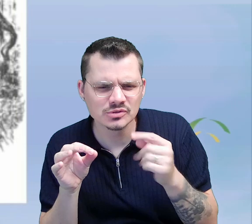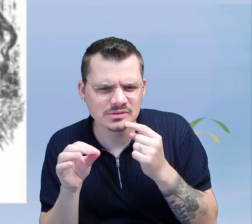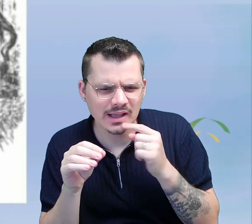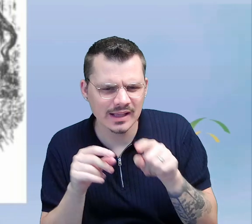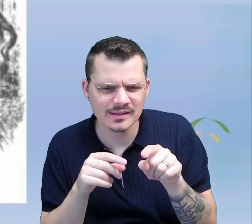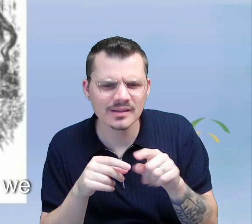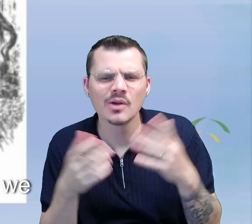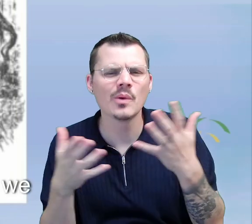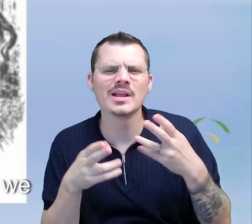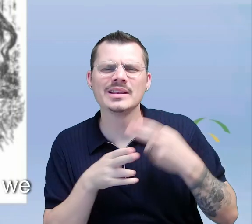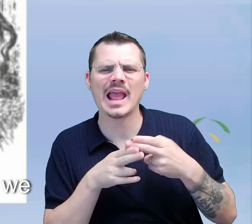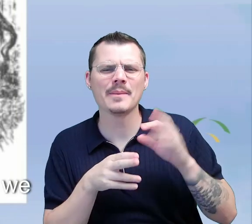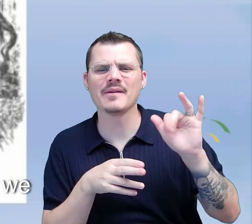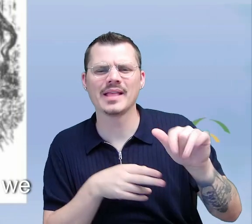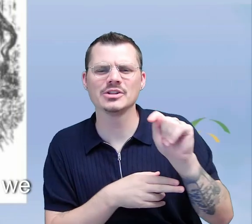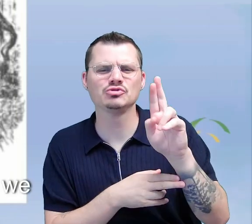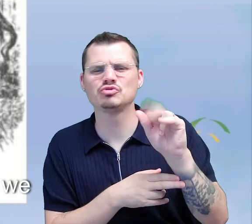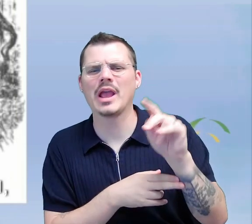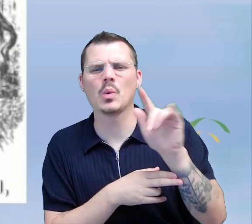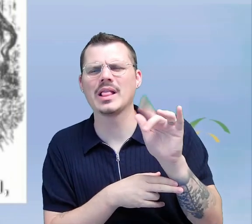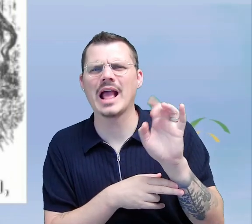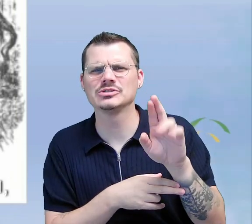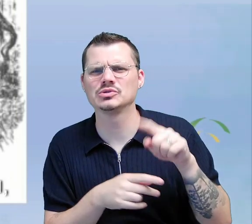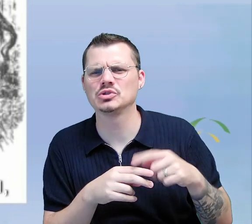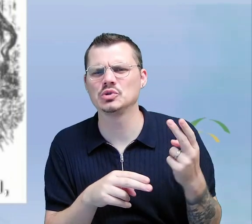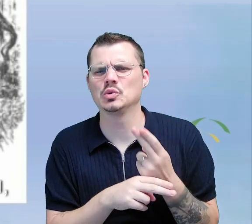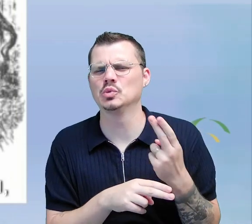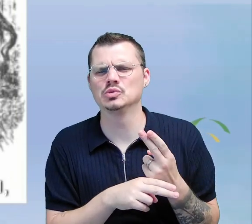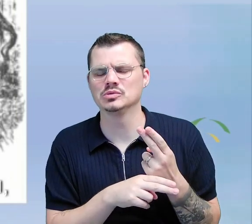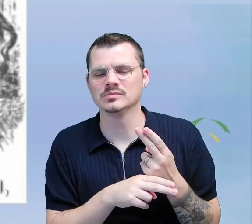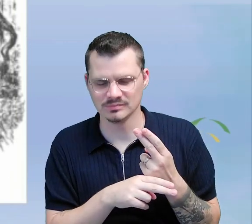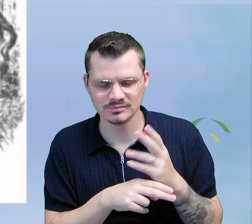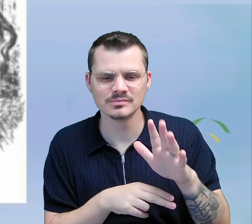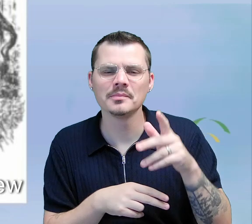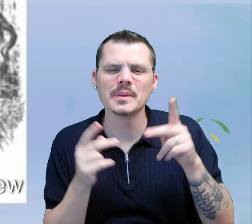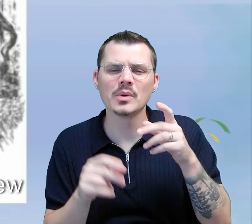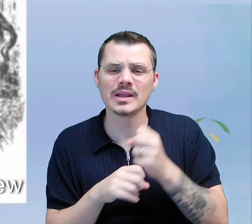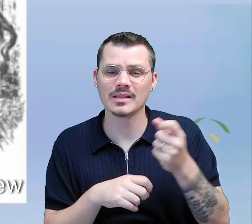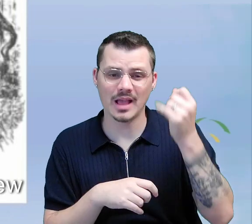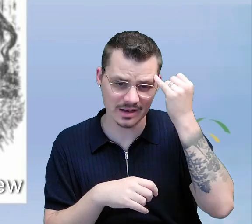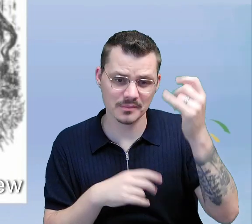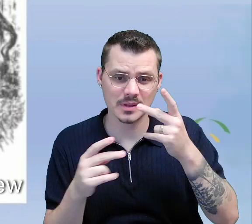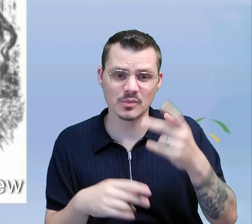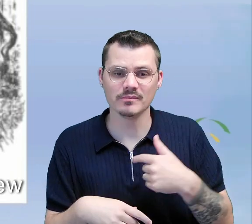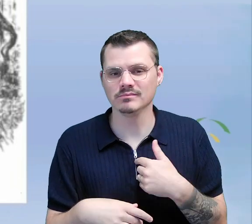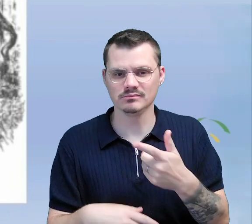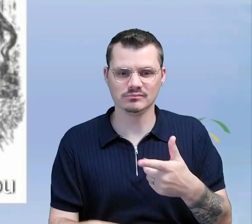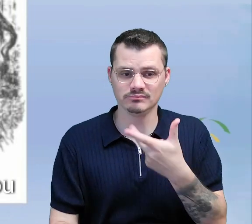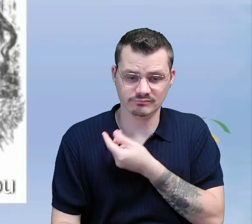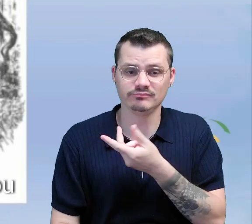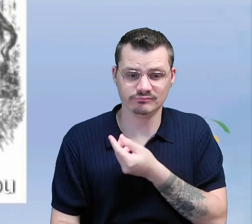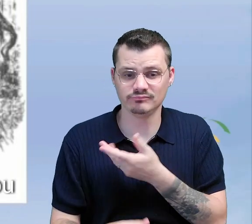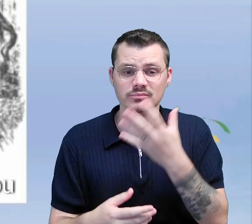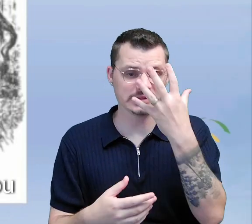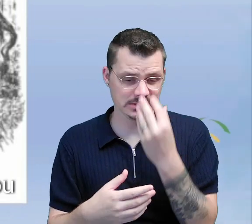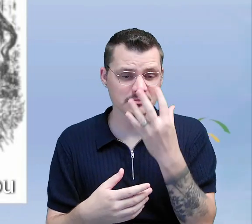say? What's the name of that tranquilizer we use? People get this idea that you get injected with a few sleepy